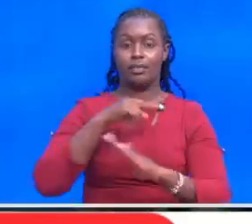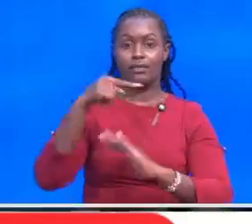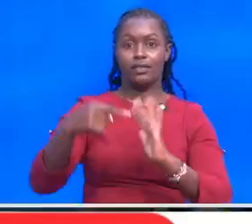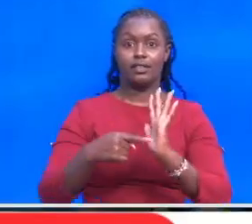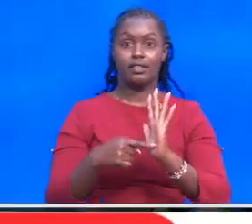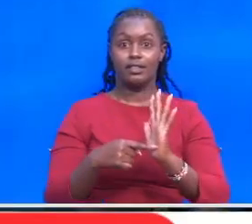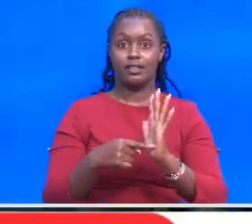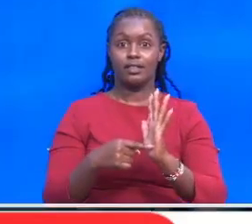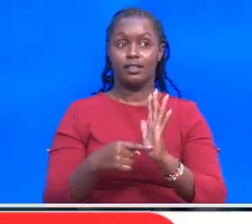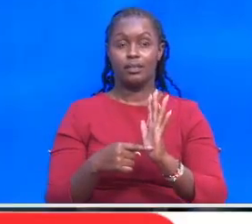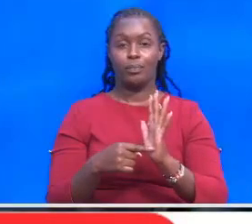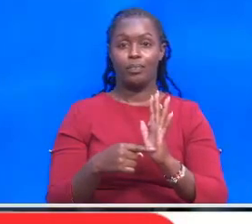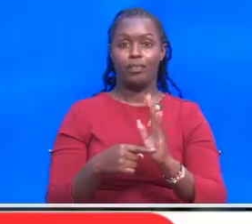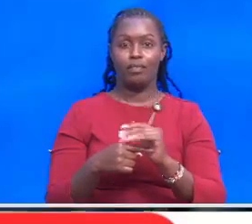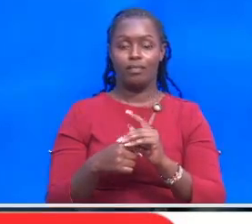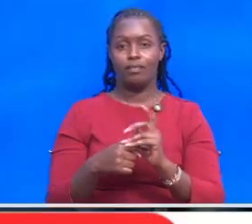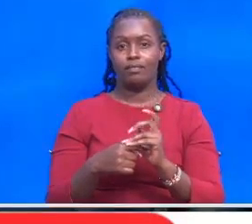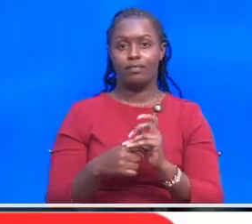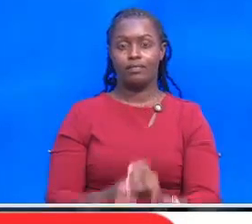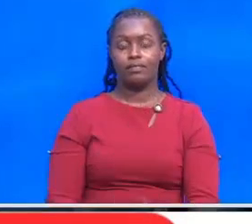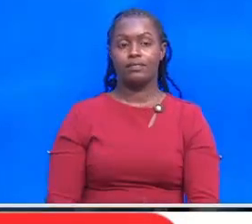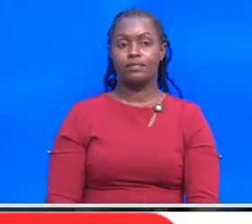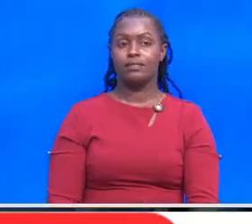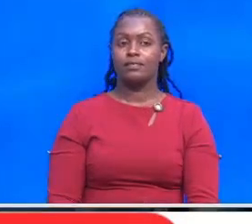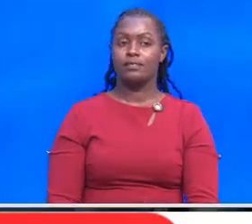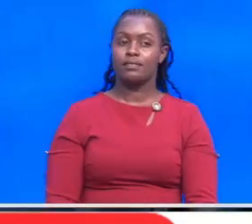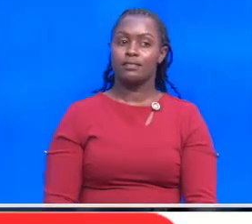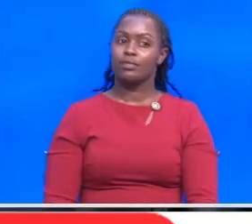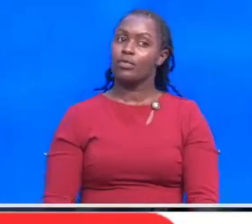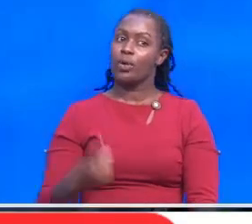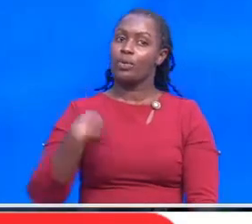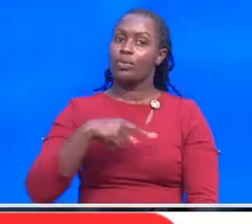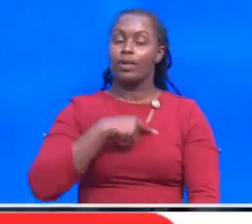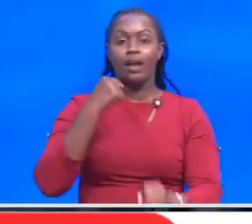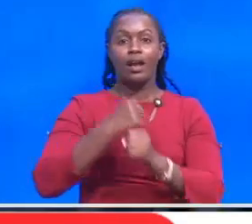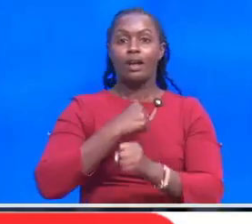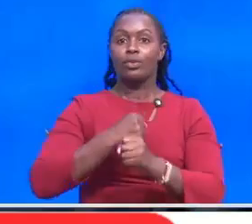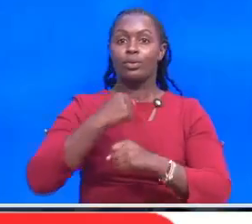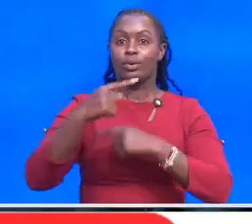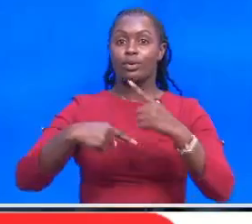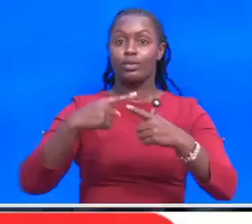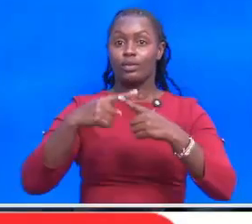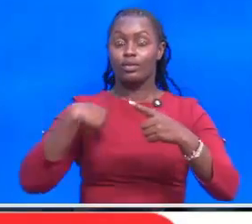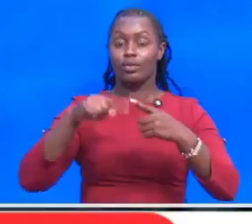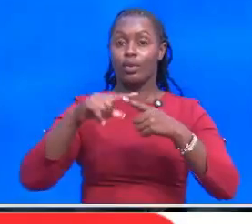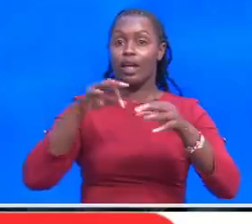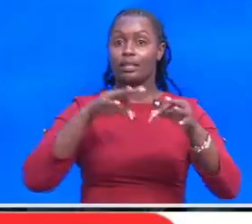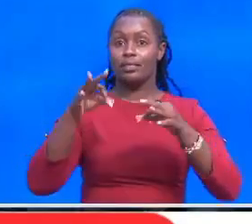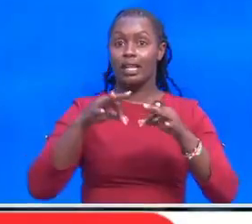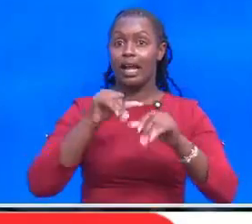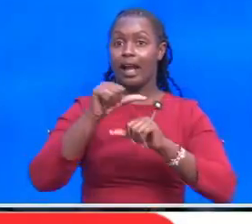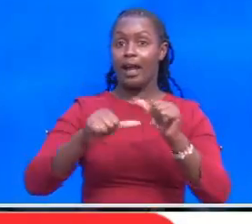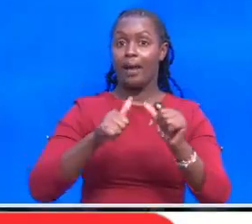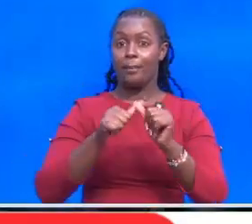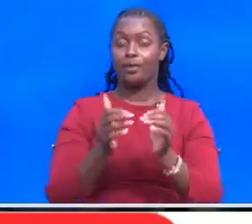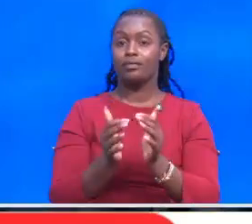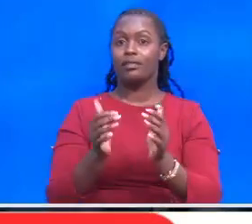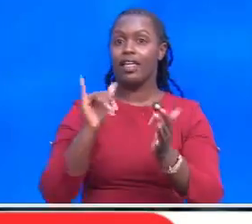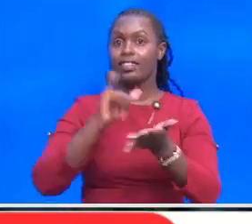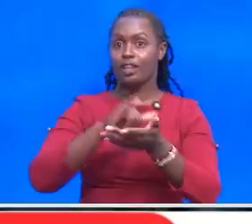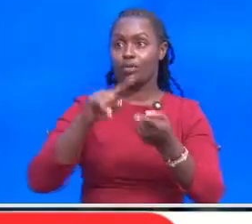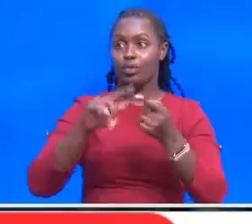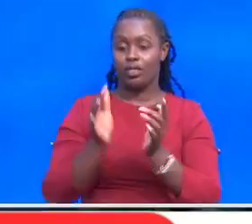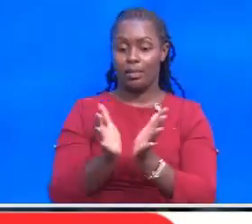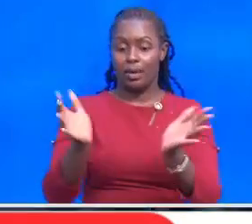mysteries. People cannot continue exploiting the public. And then when you want to know who they